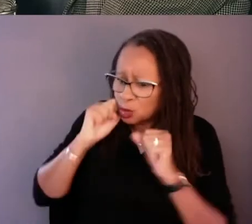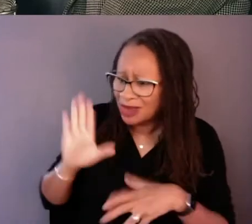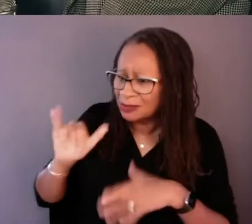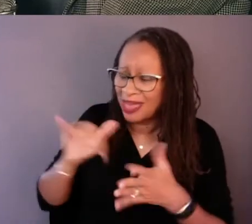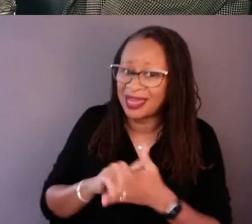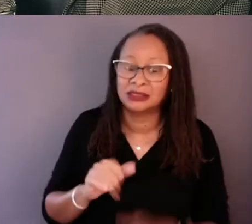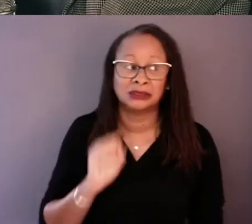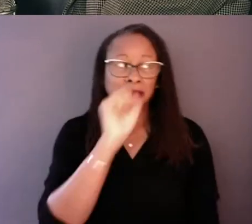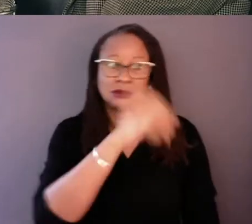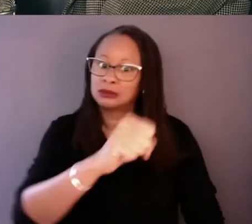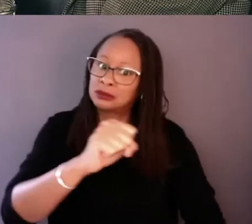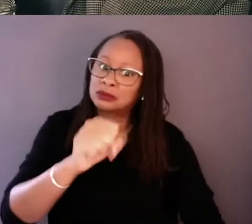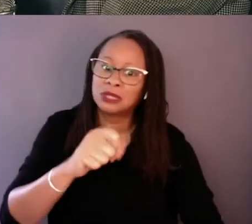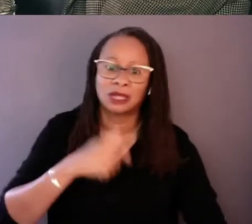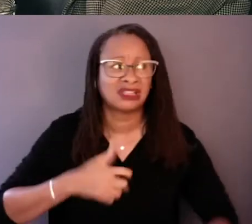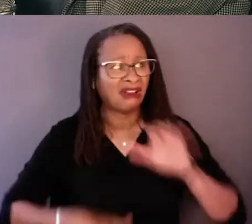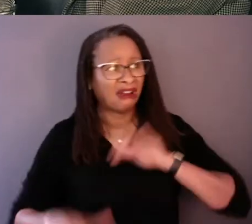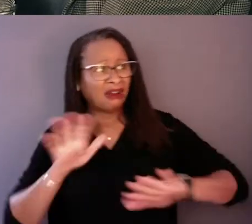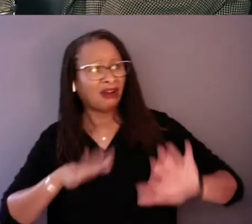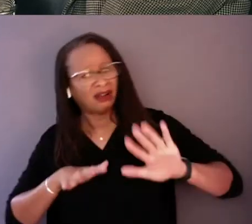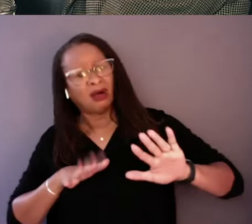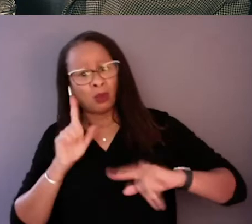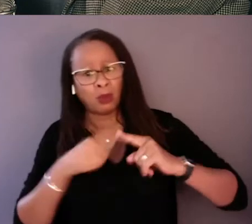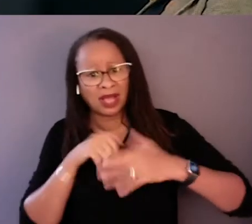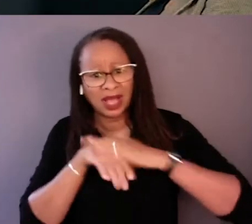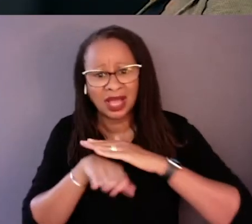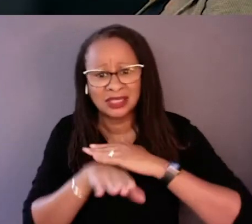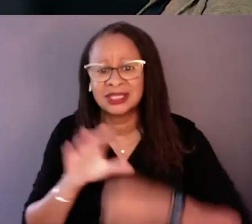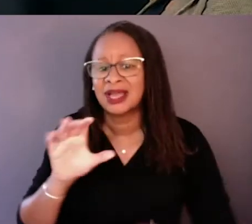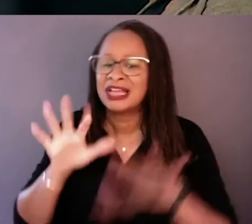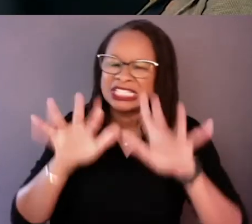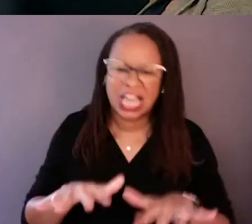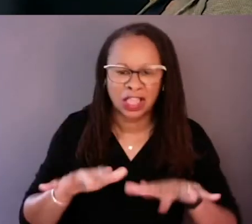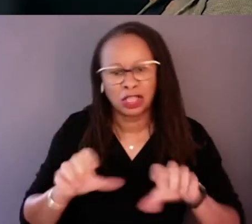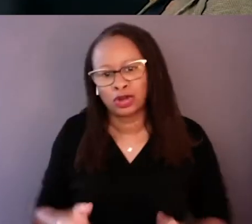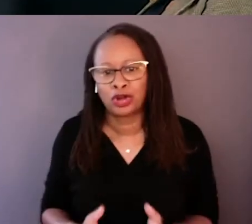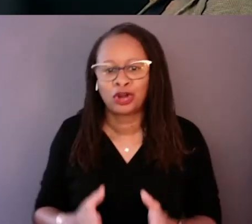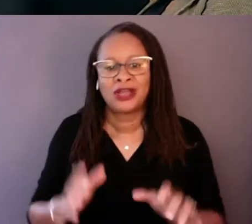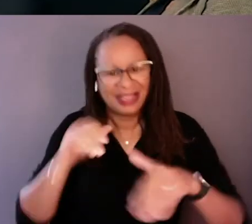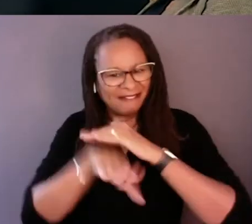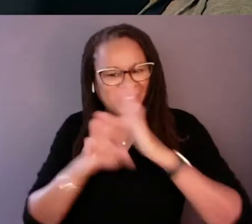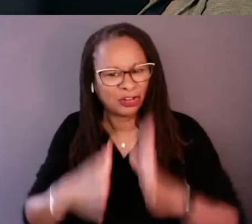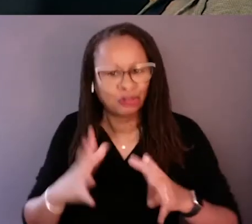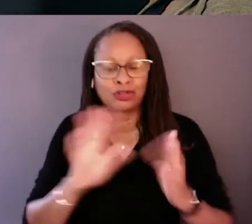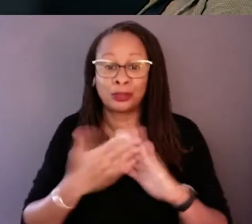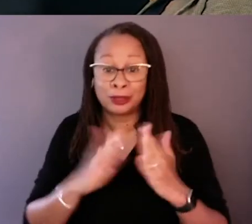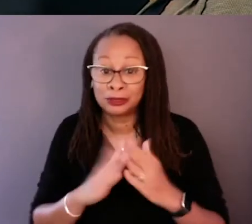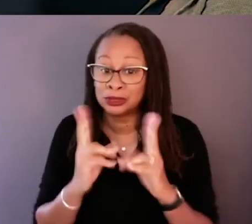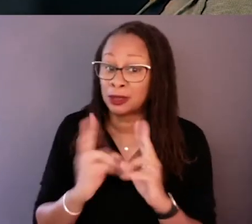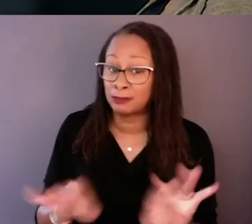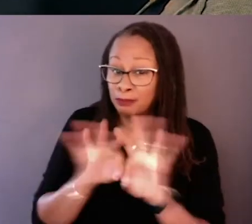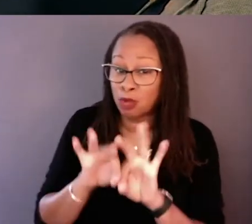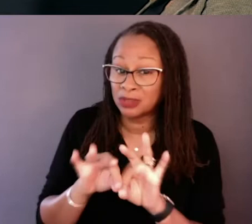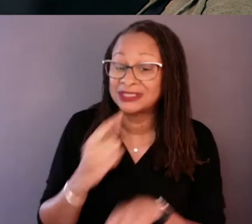first entered into these settler invader communities. And I think it's important to say that the motivation for that came